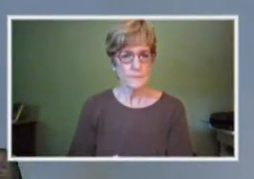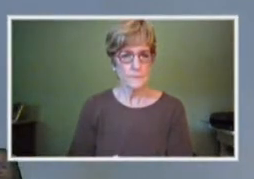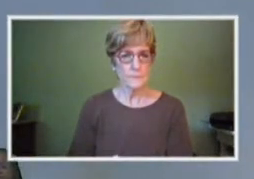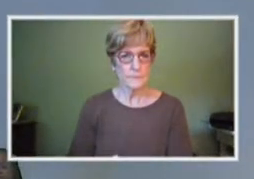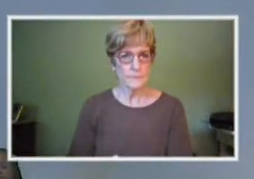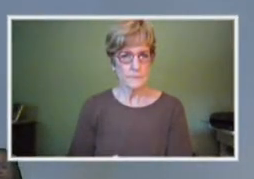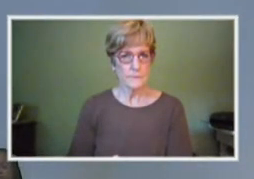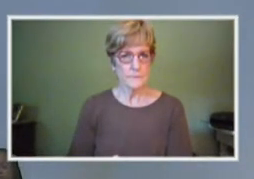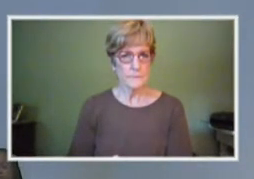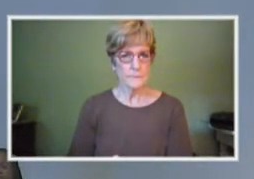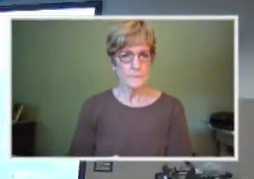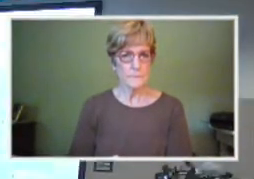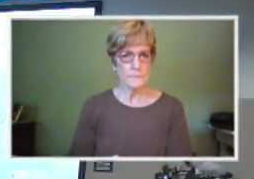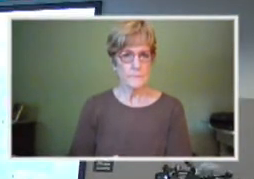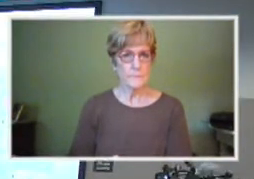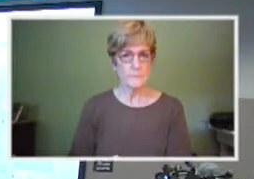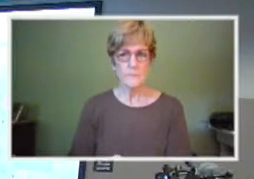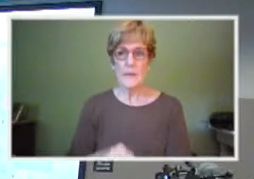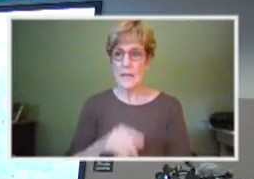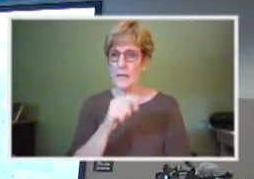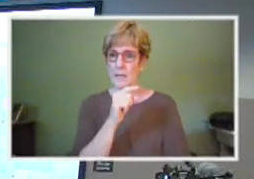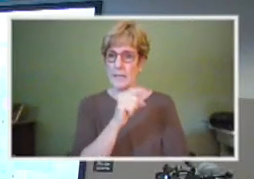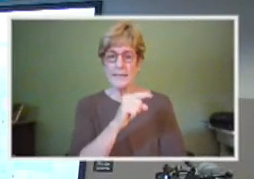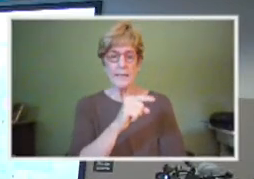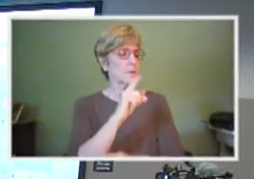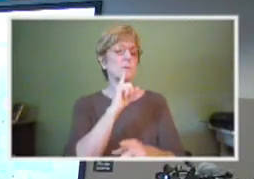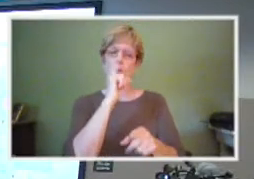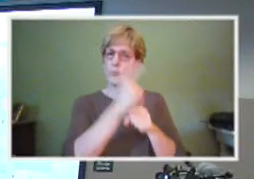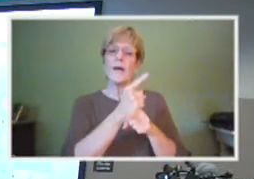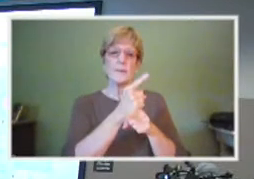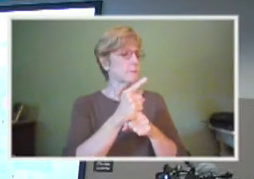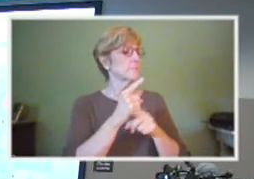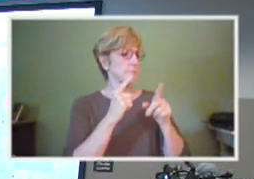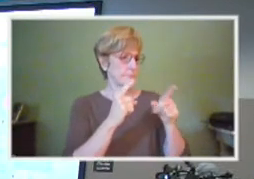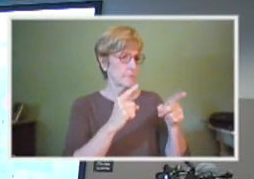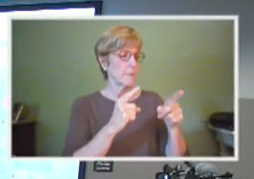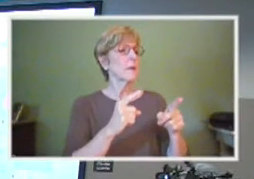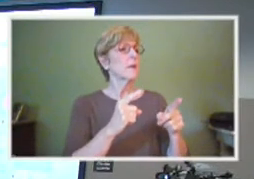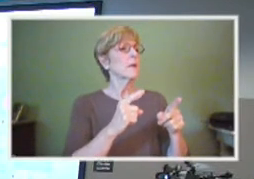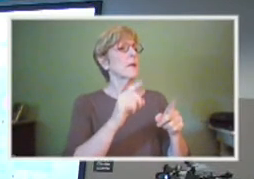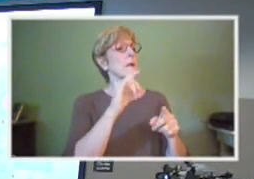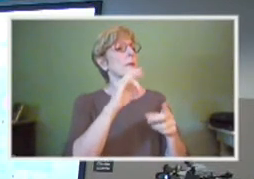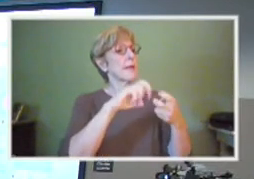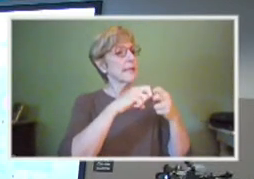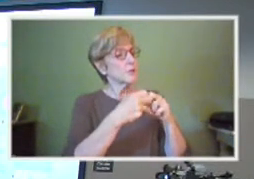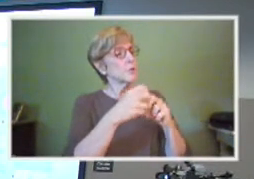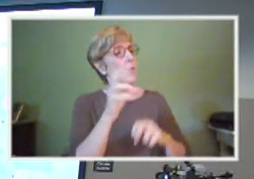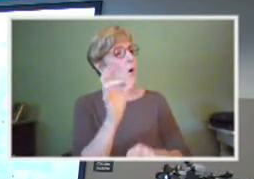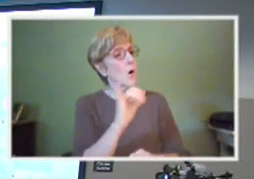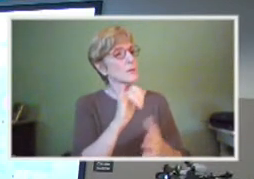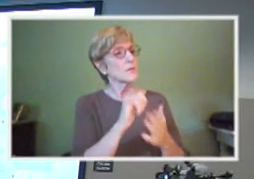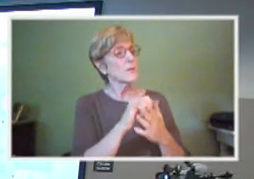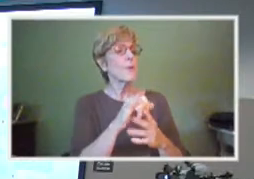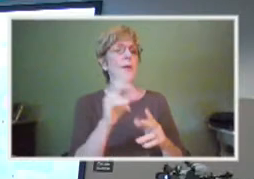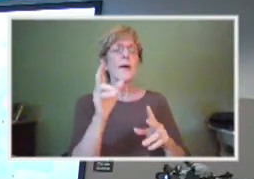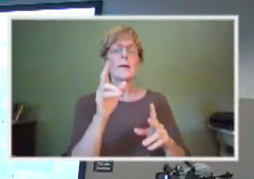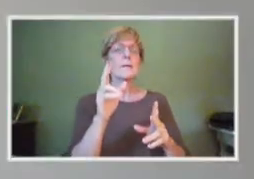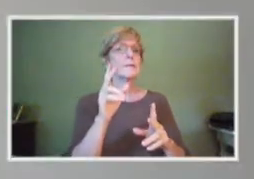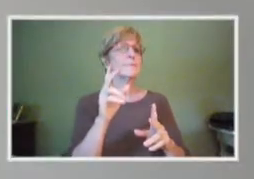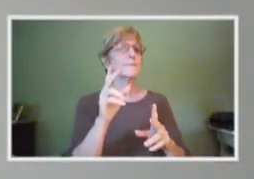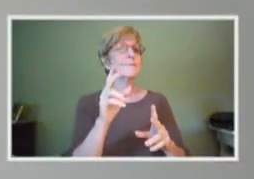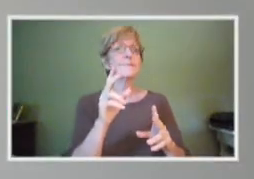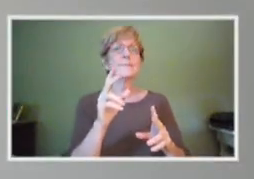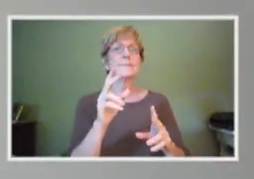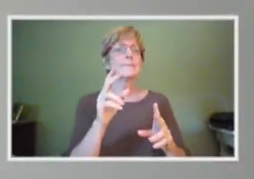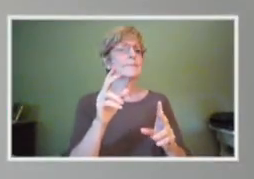Did you want to speak to? I can. I mean, yeah, he's absolutely correct on some of that. The issue also is the transient of the individual